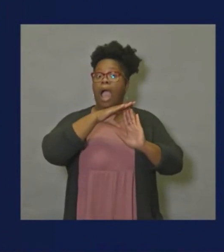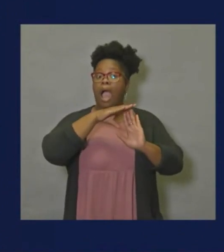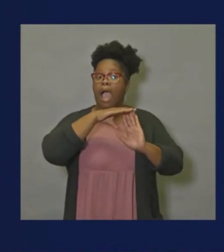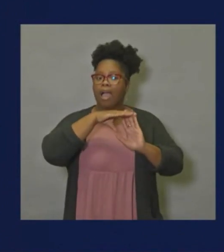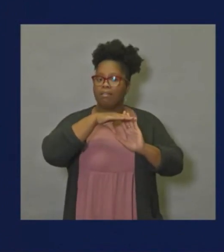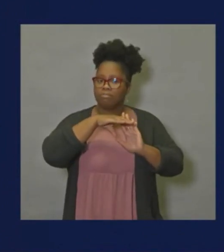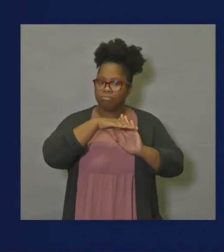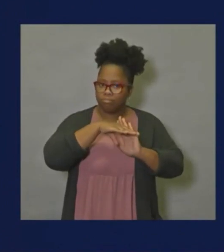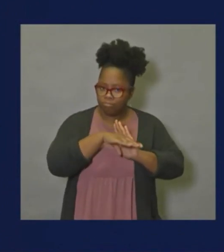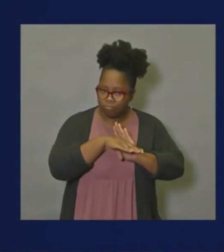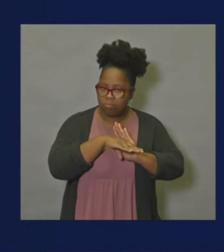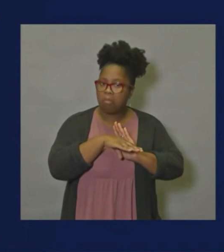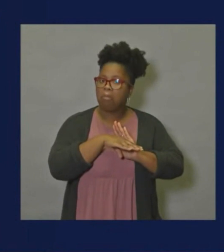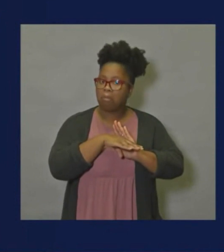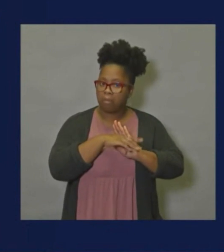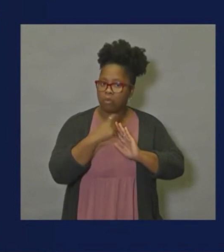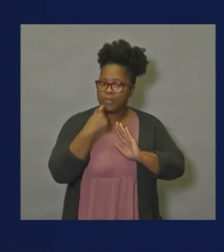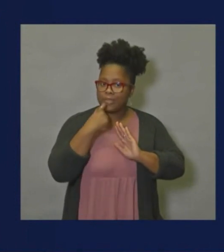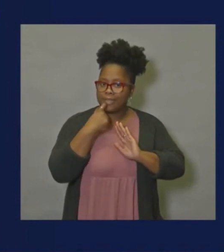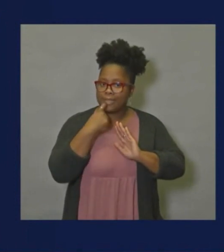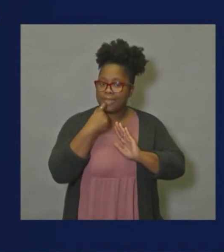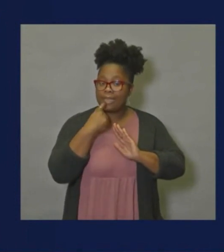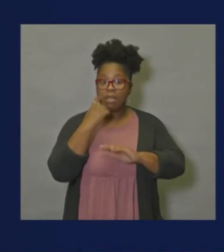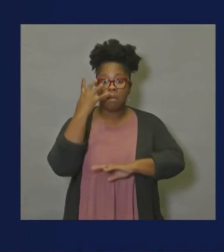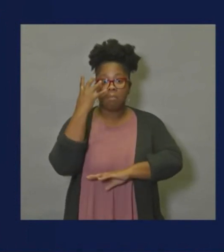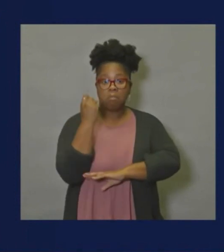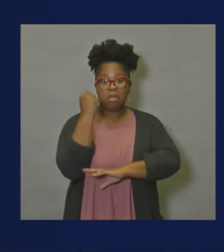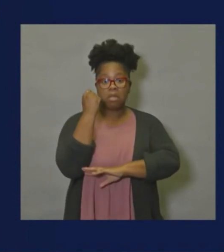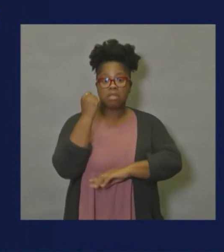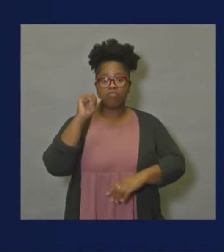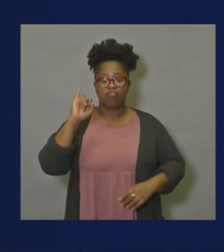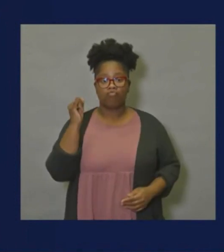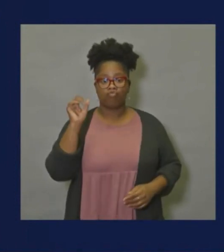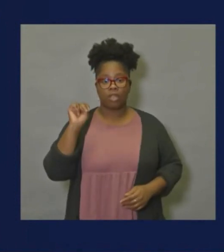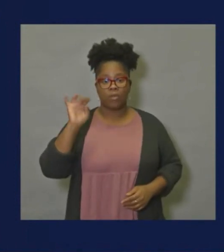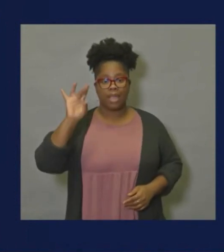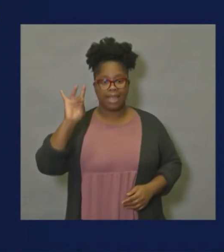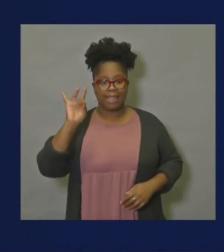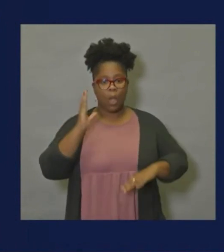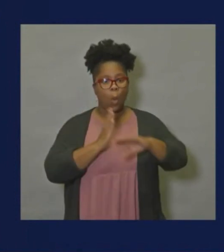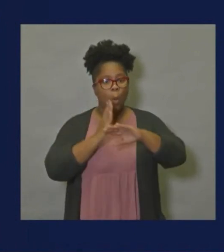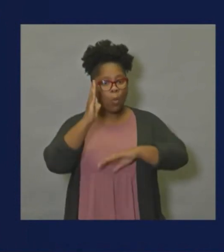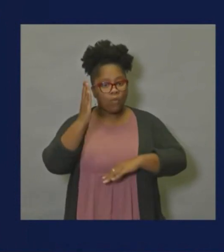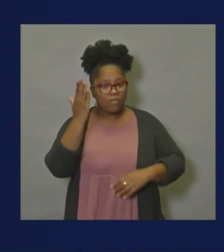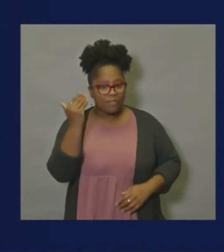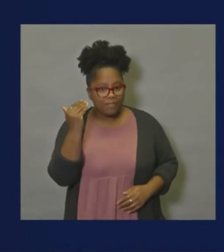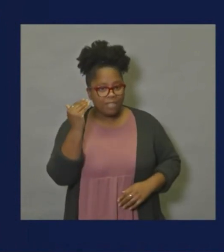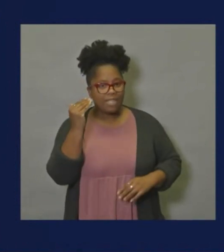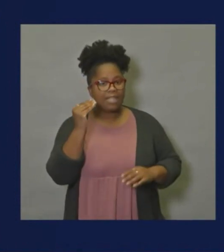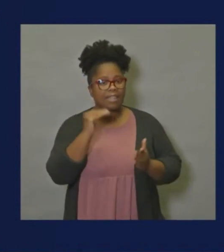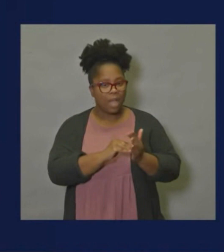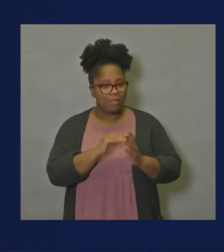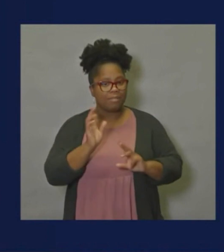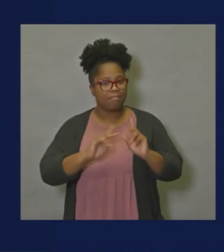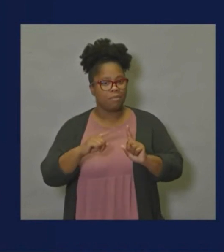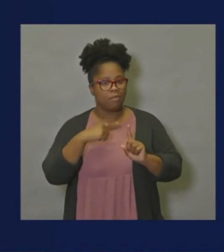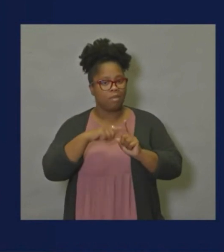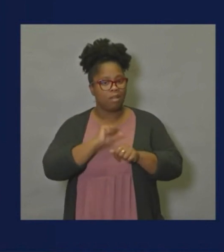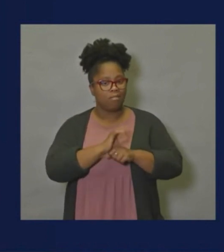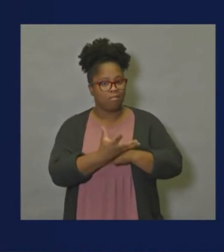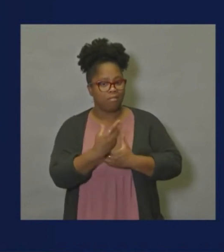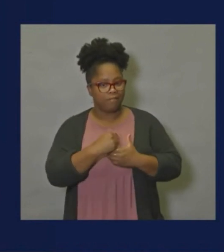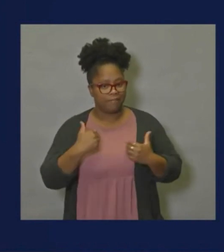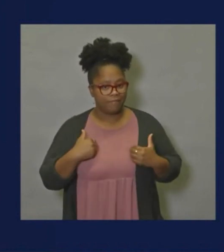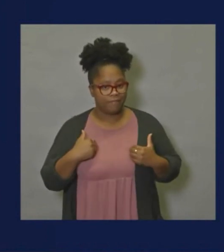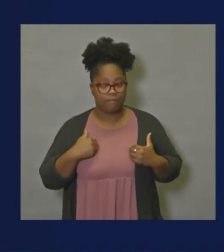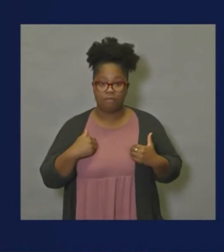drop, with nearly 1,000 less than from just 3 weeks ago. Dr. Ferrer says while we are headed in the